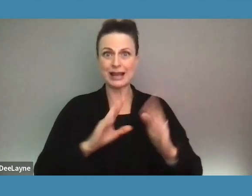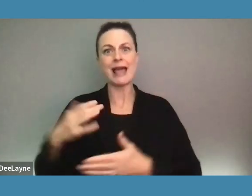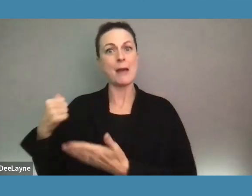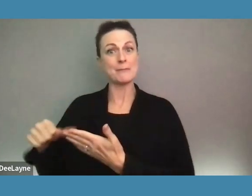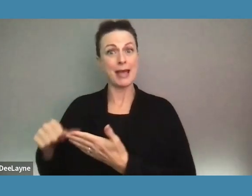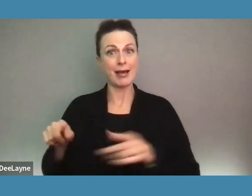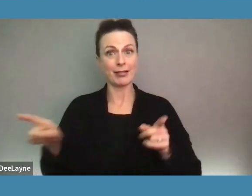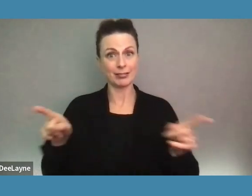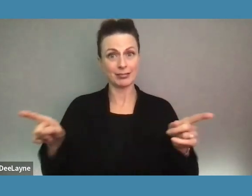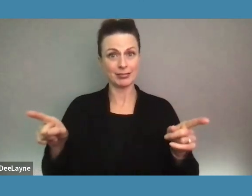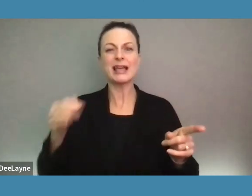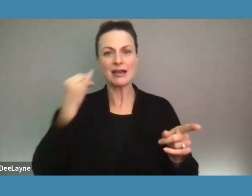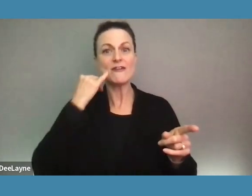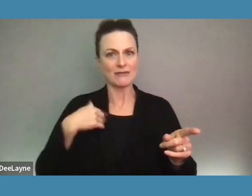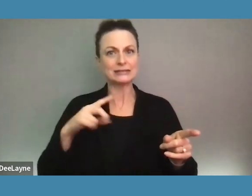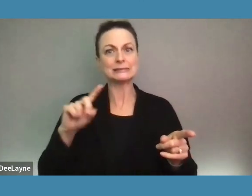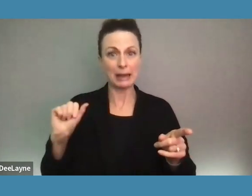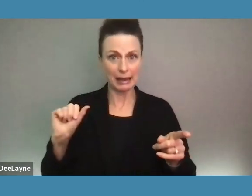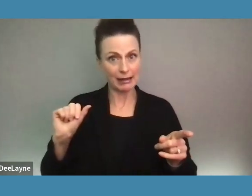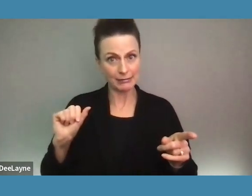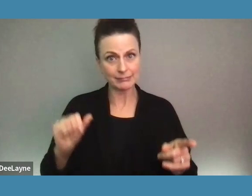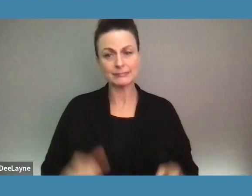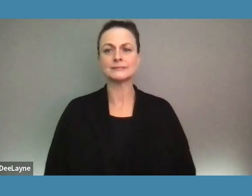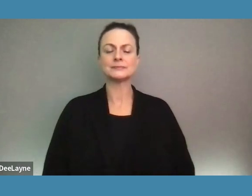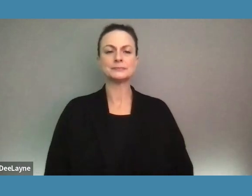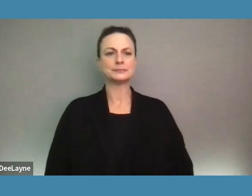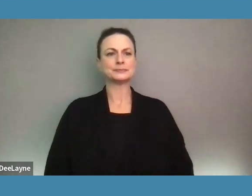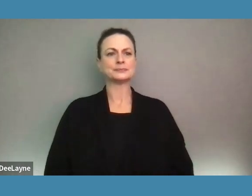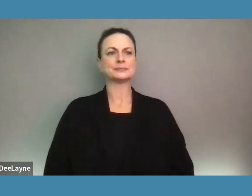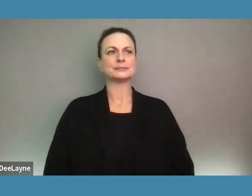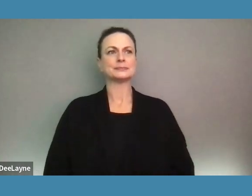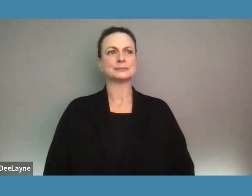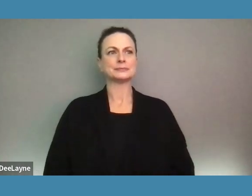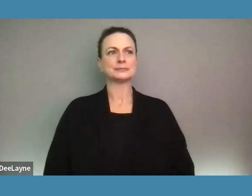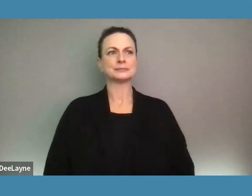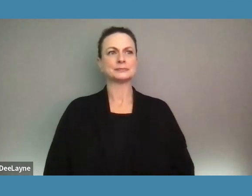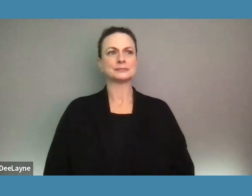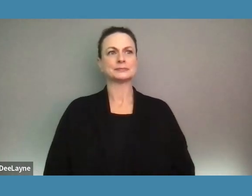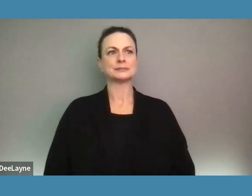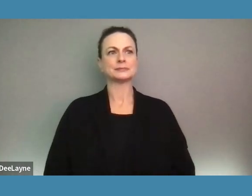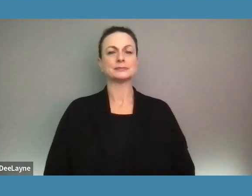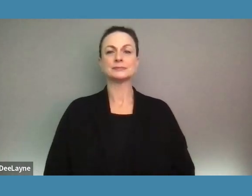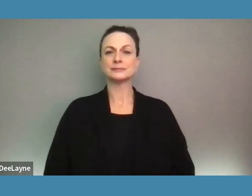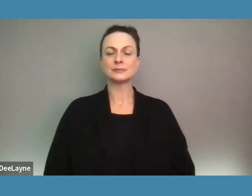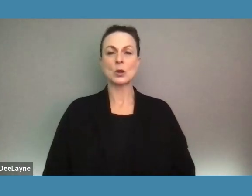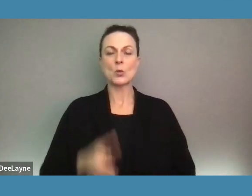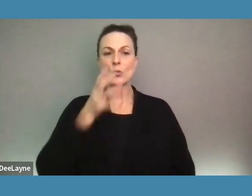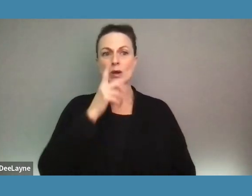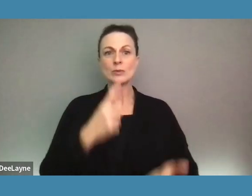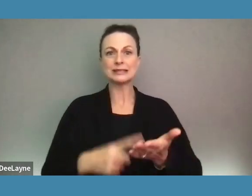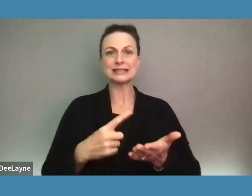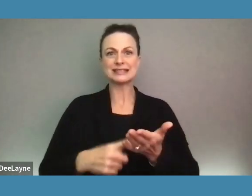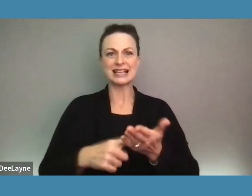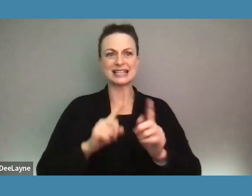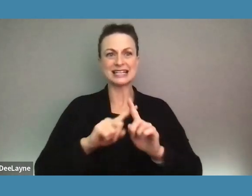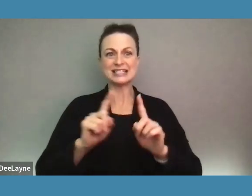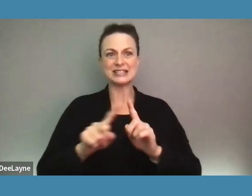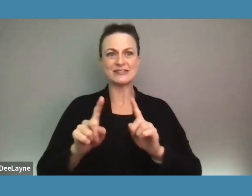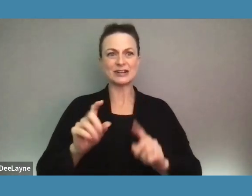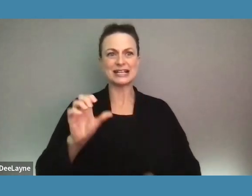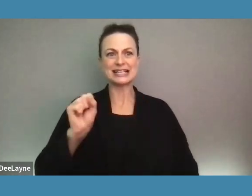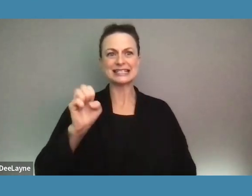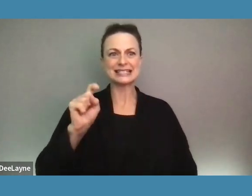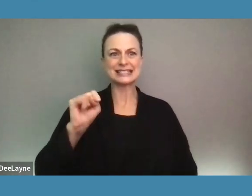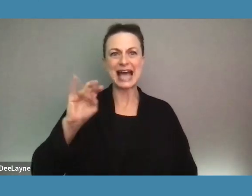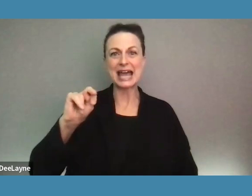a person with a disability. We're going to talk about congregate settings and rights restoration.